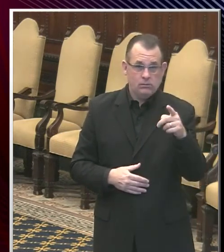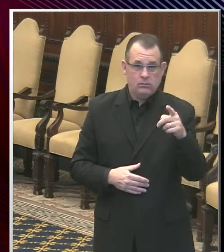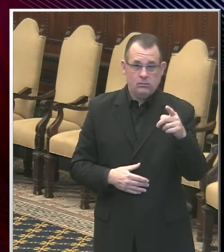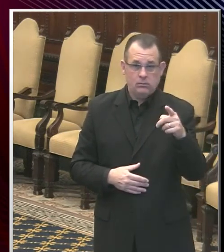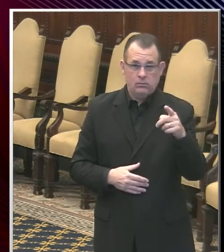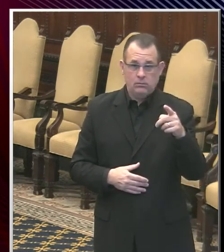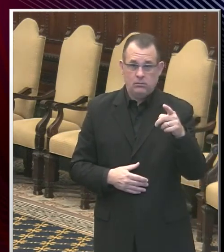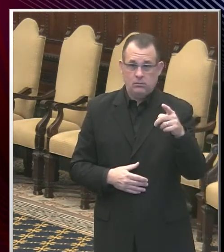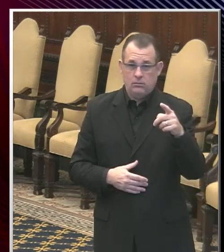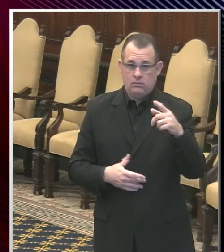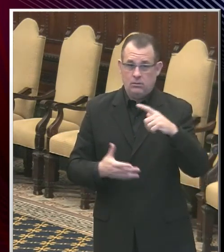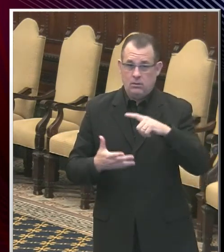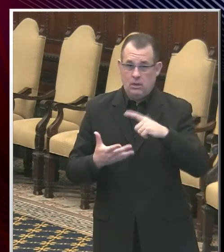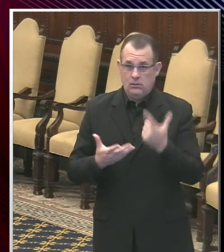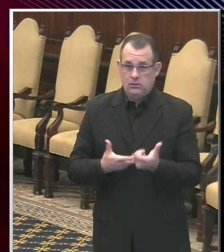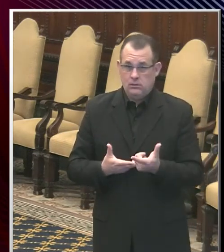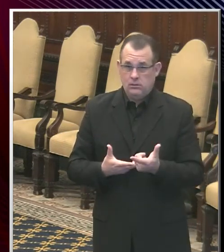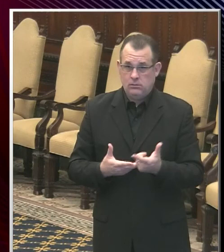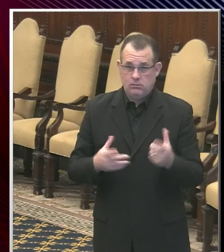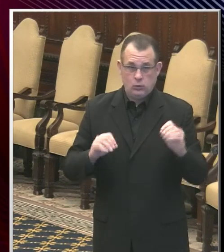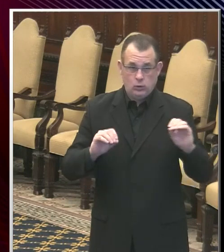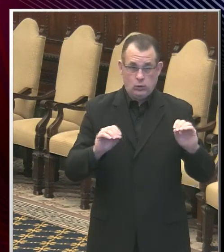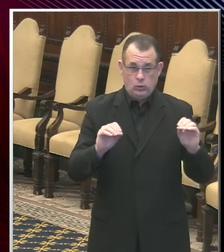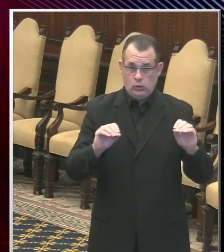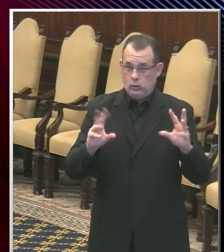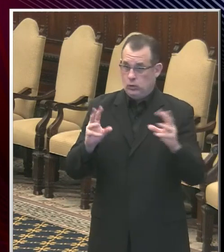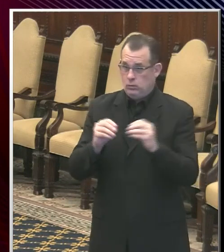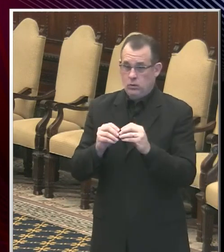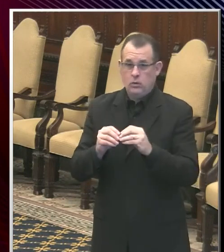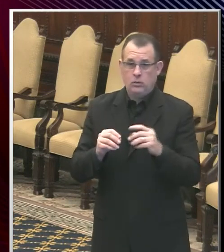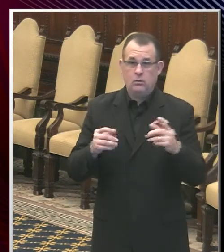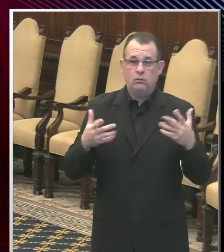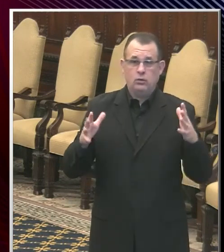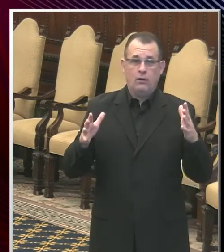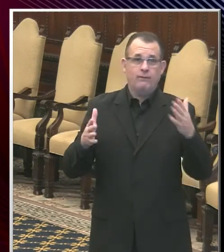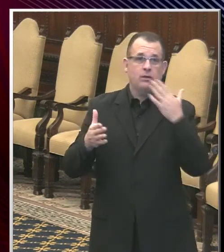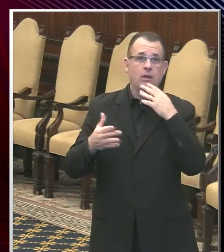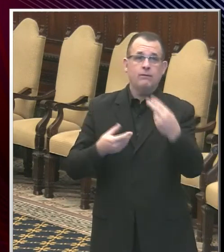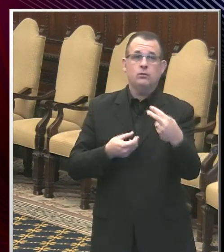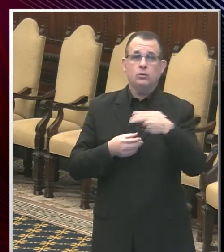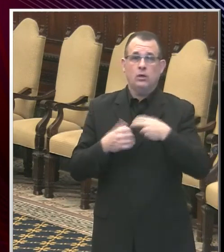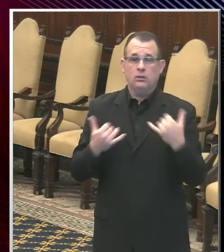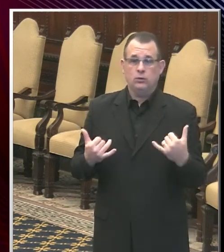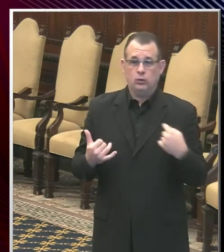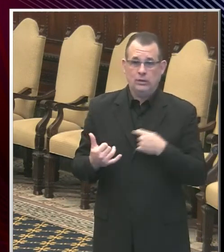further questions, that concludes today's daily briefing. Thank you for joining us. We